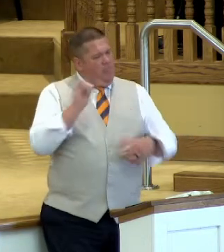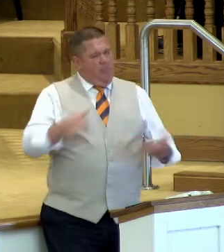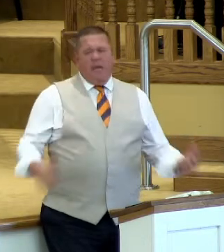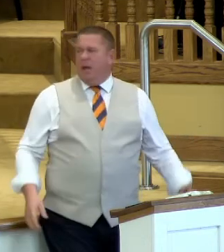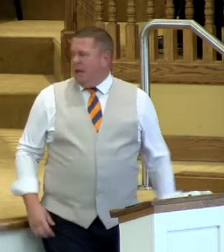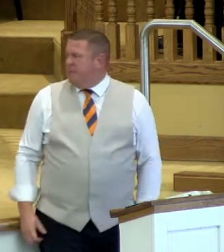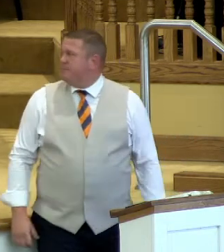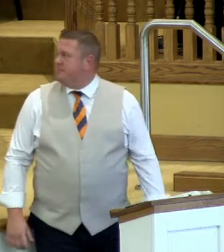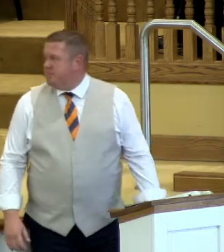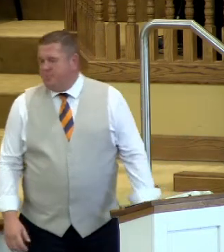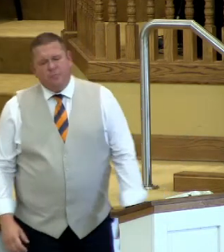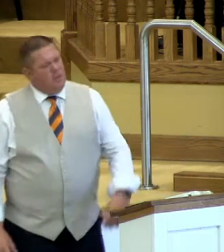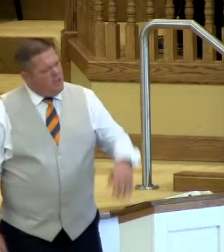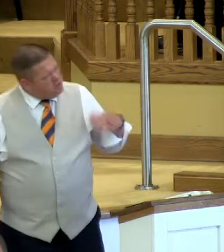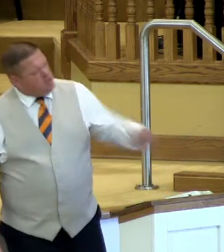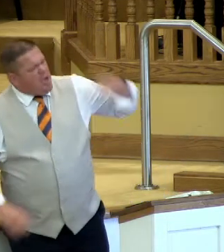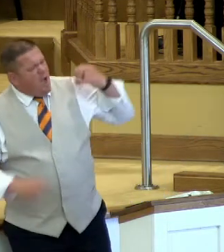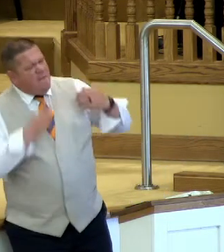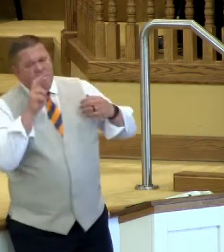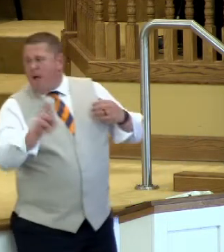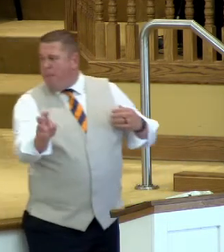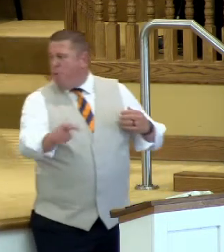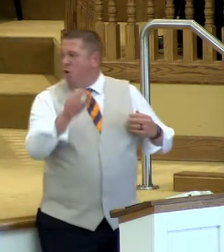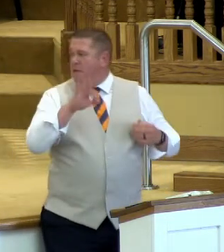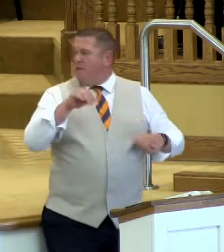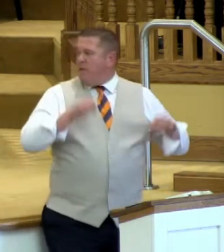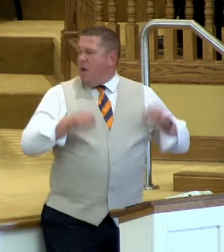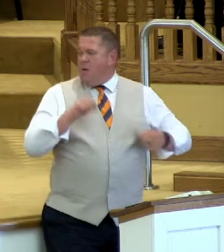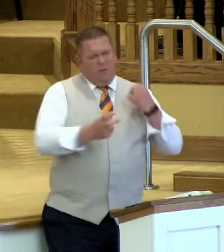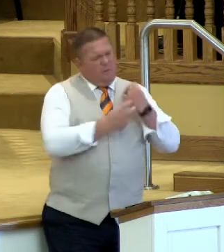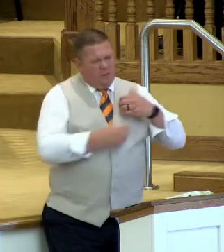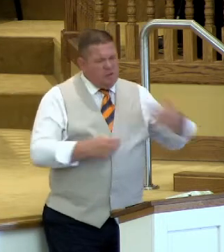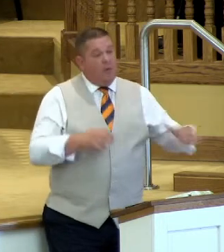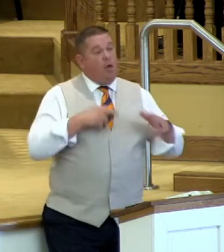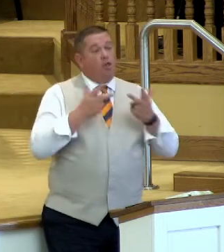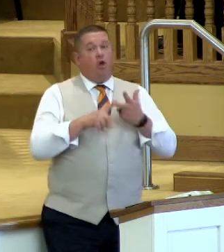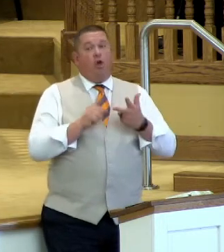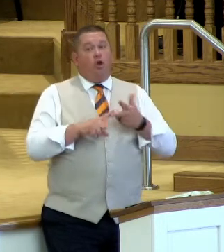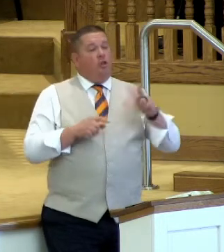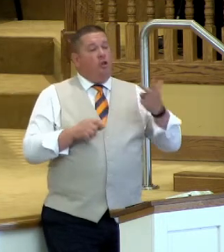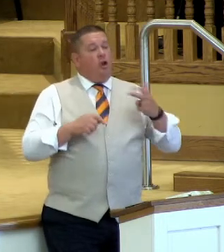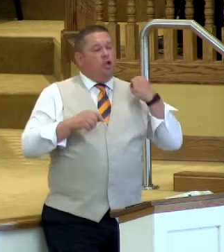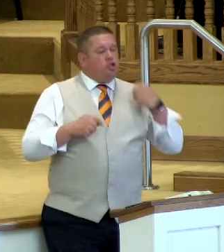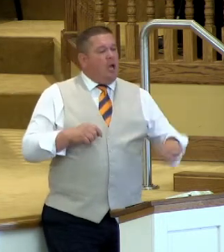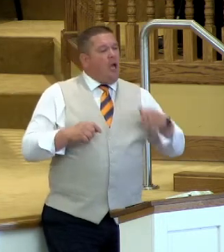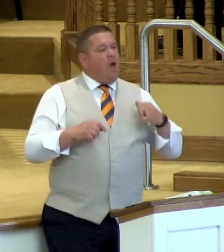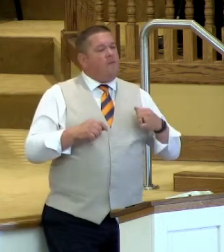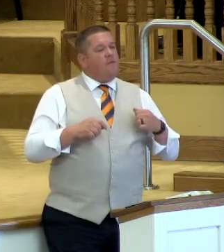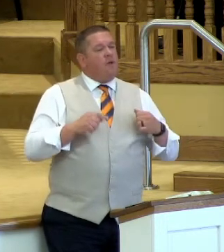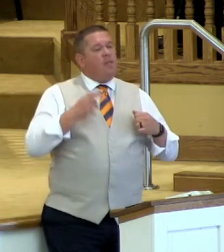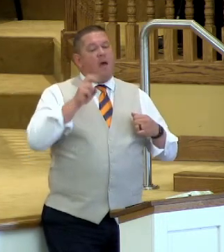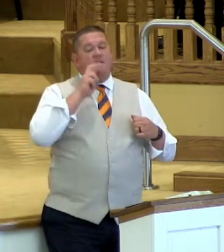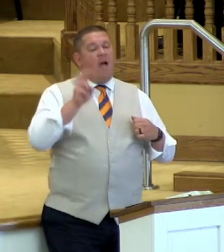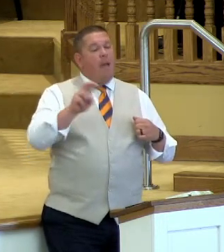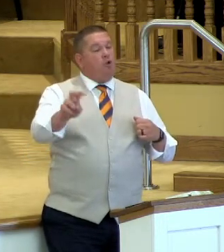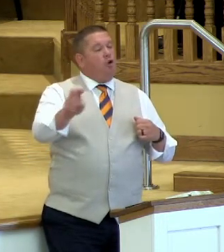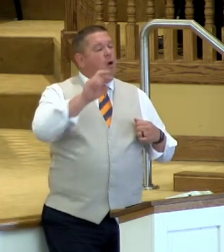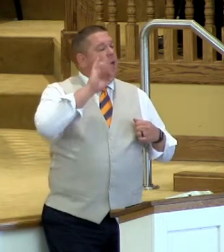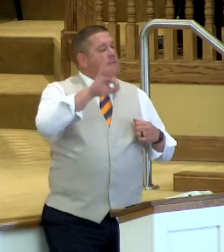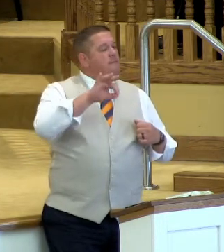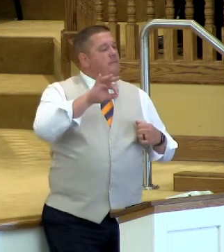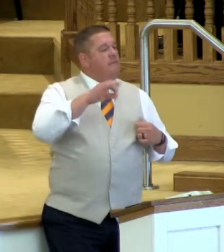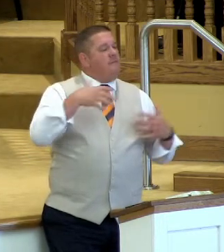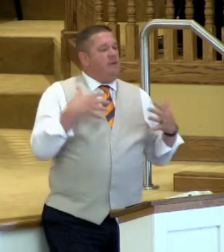that. So shake off the viper of doubt. My third point is shake off the viper